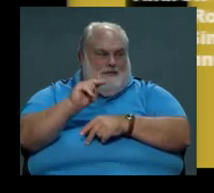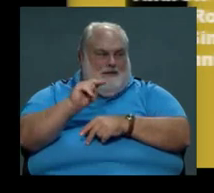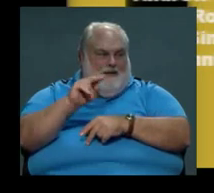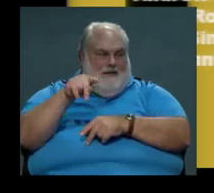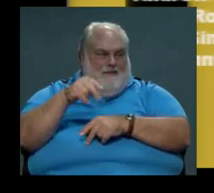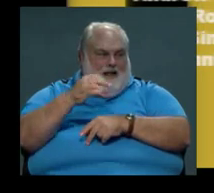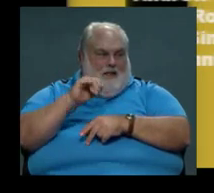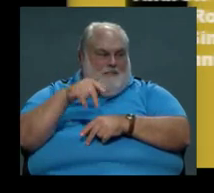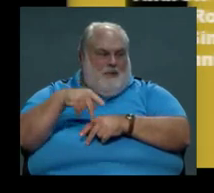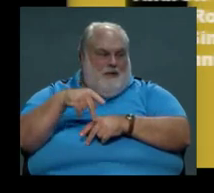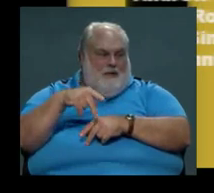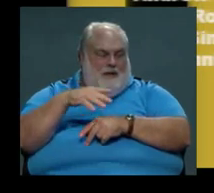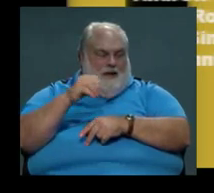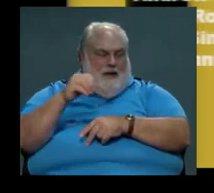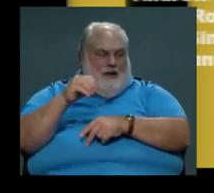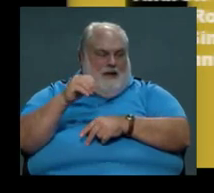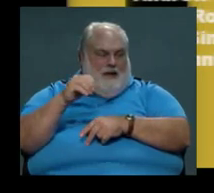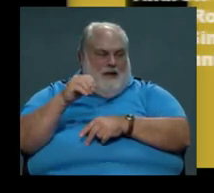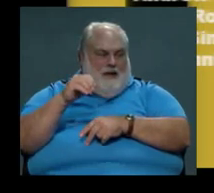Zandy Jurica. Juritsa.